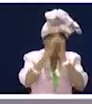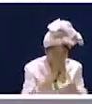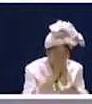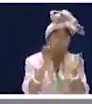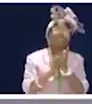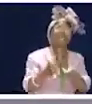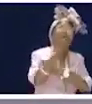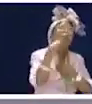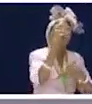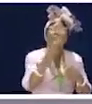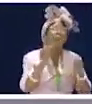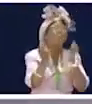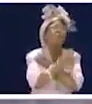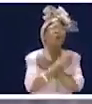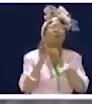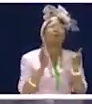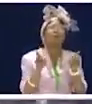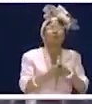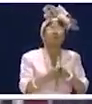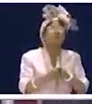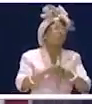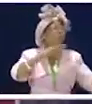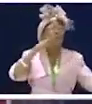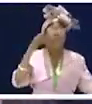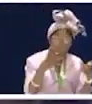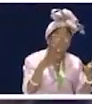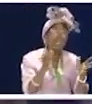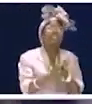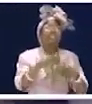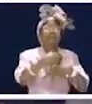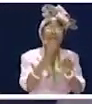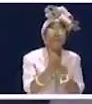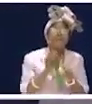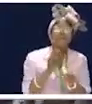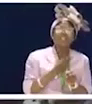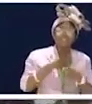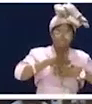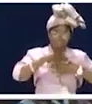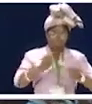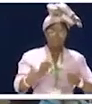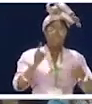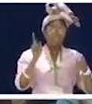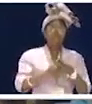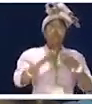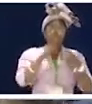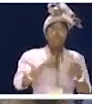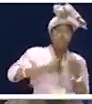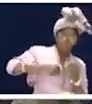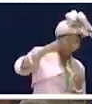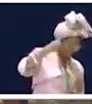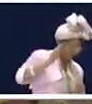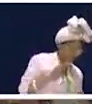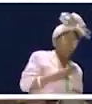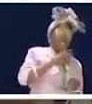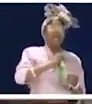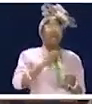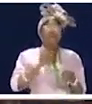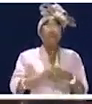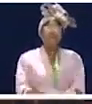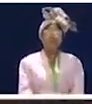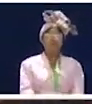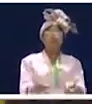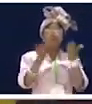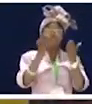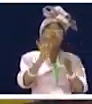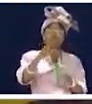so much that he makes his healing readily available to all who seek him. I want us to lift our